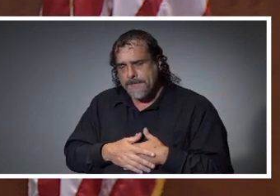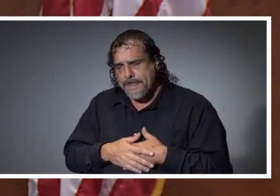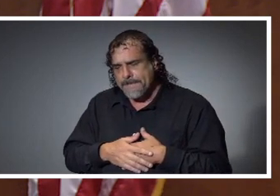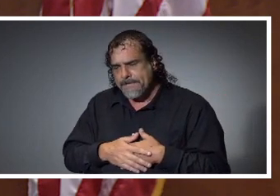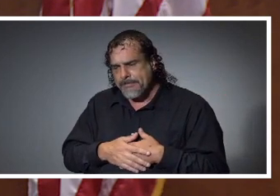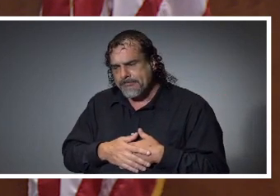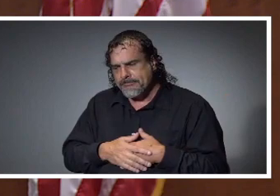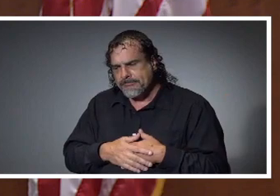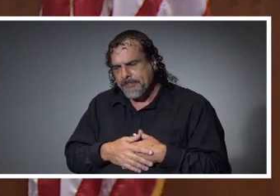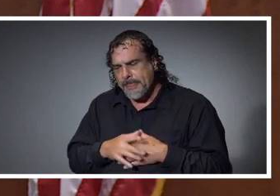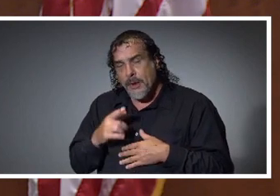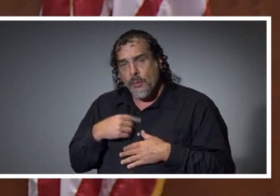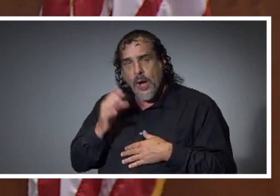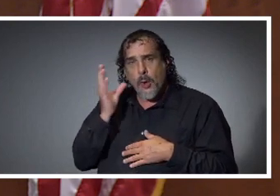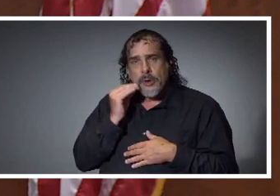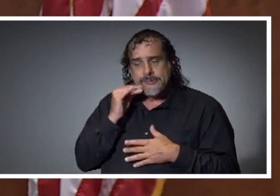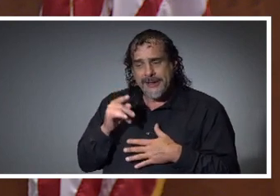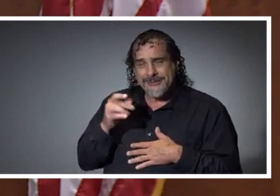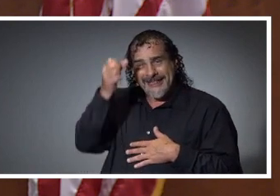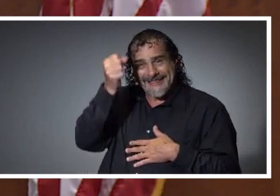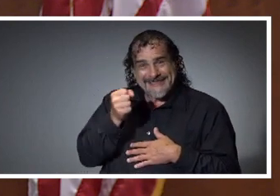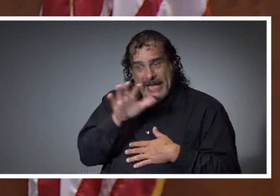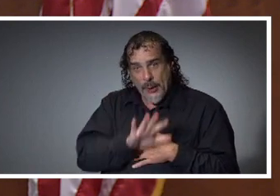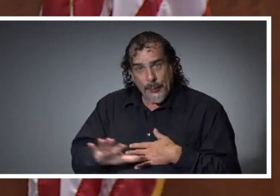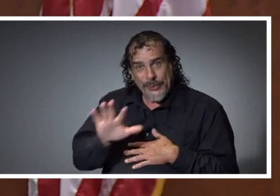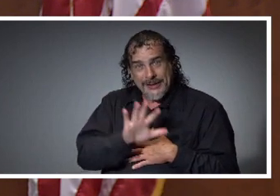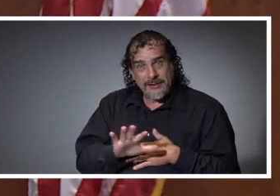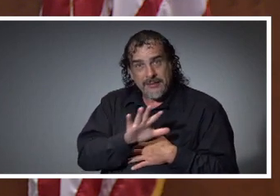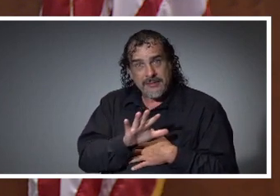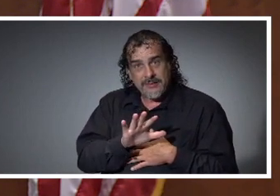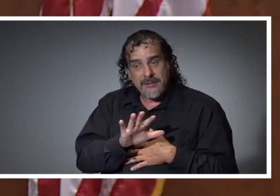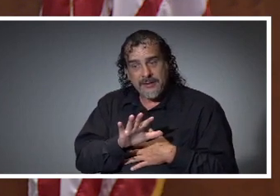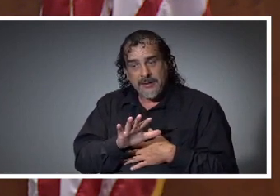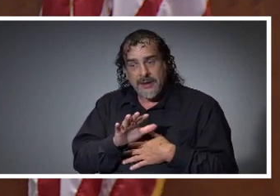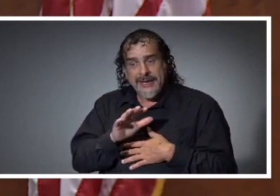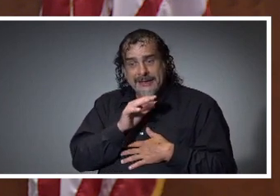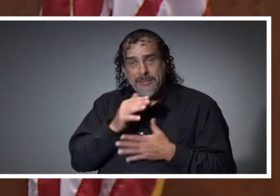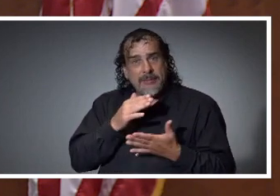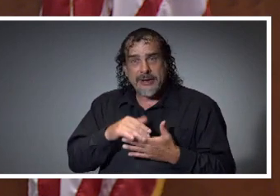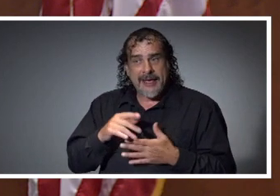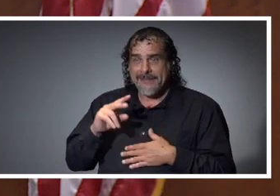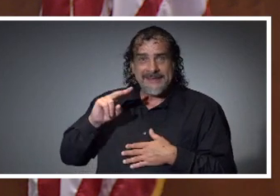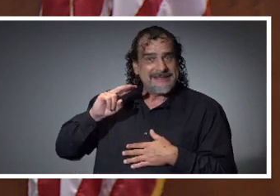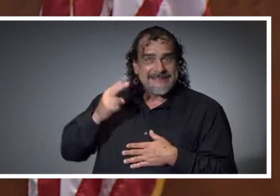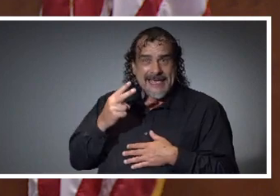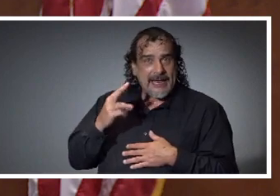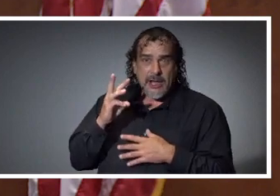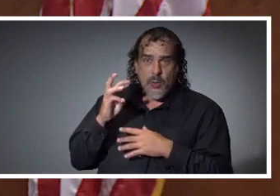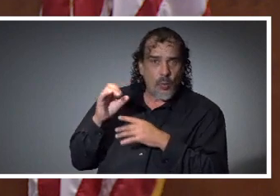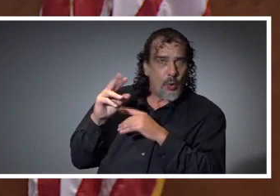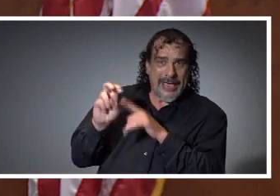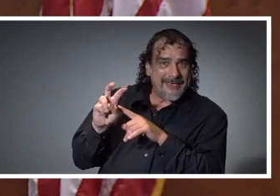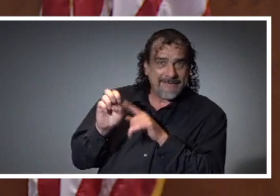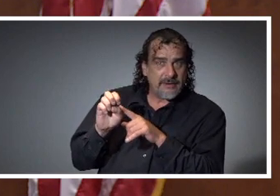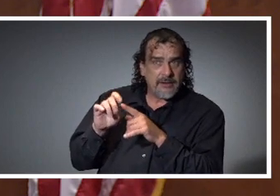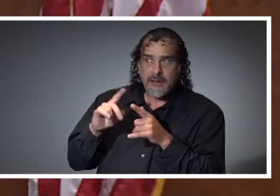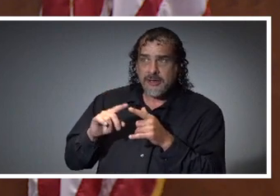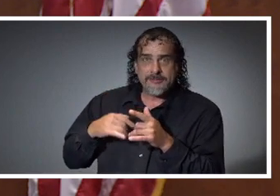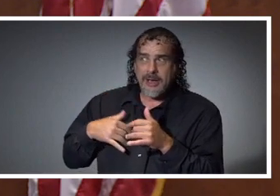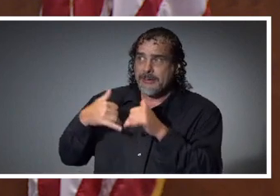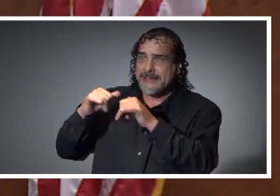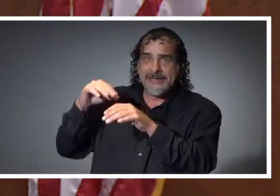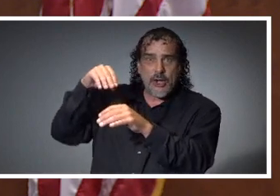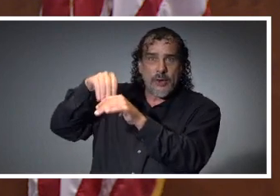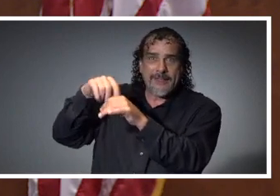we're experiencing in the South right now is probably not the second wave. It's probably the latter part of the first